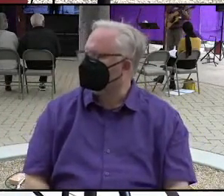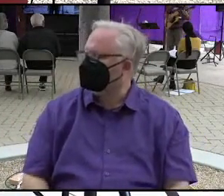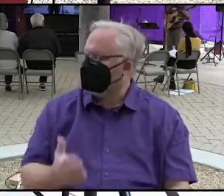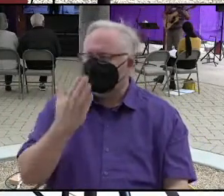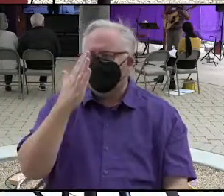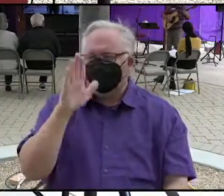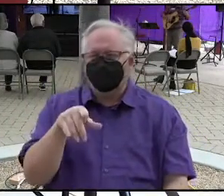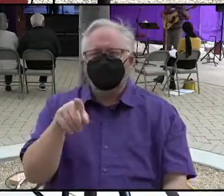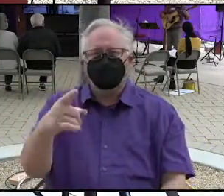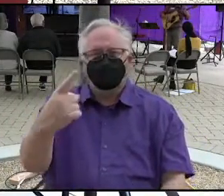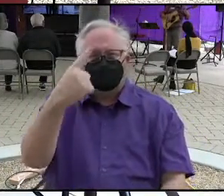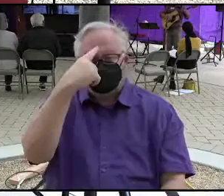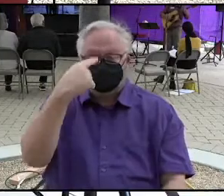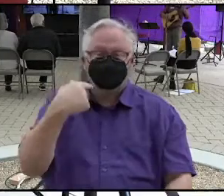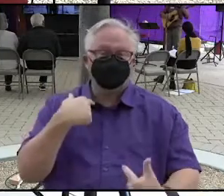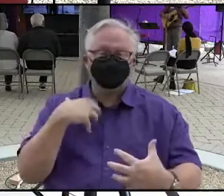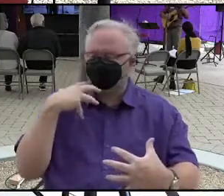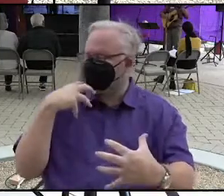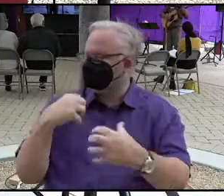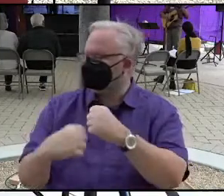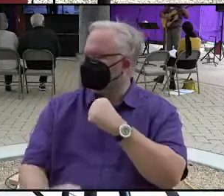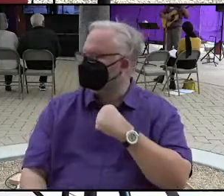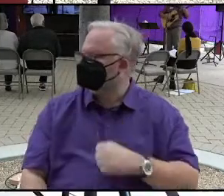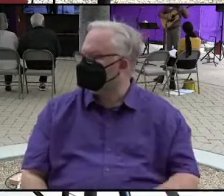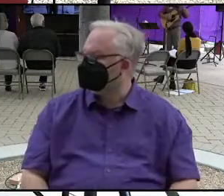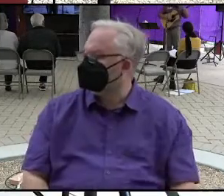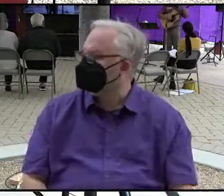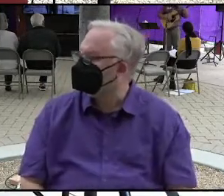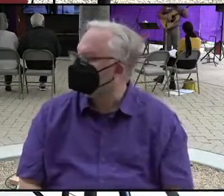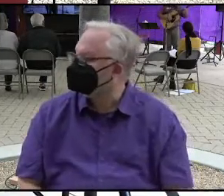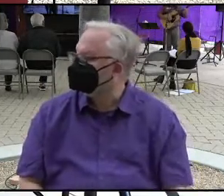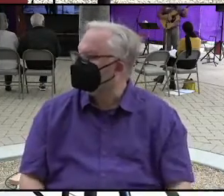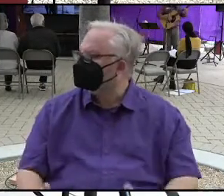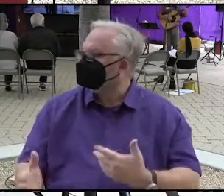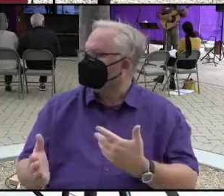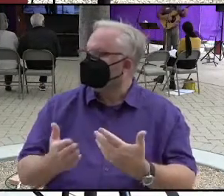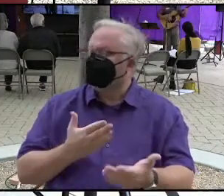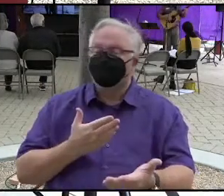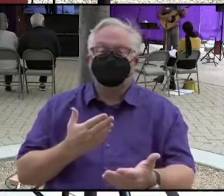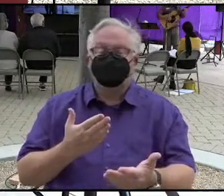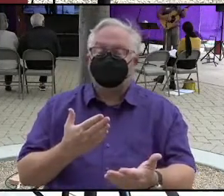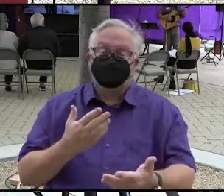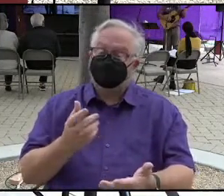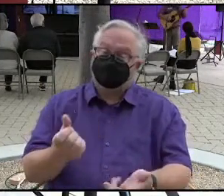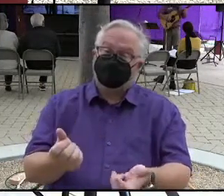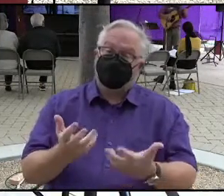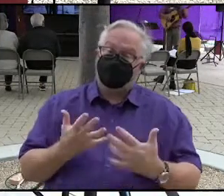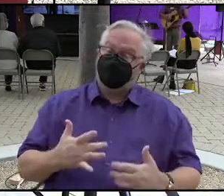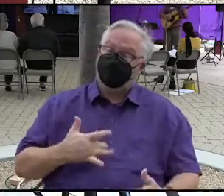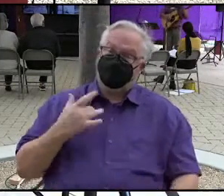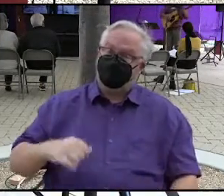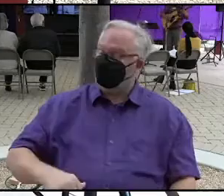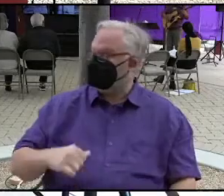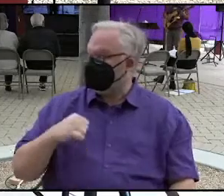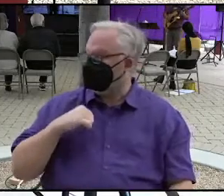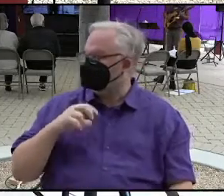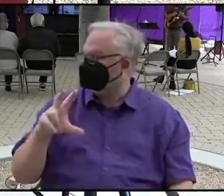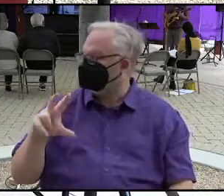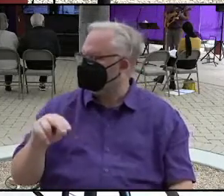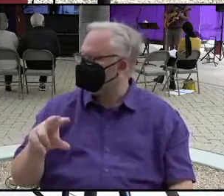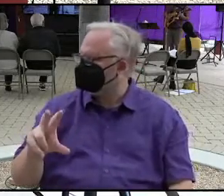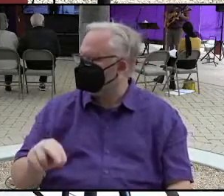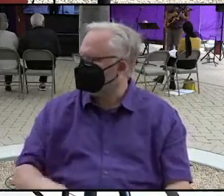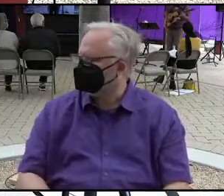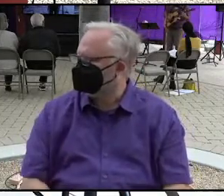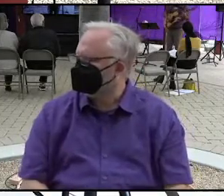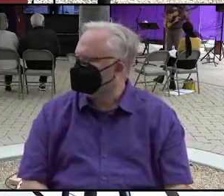I know you may think that I'm cruel. It doesn't make me very proud.